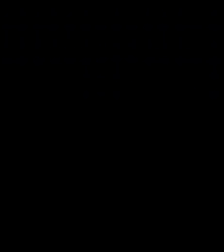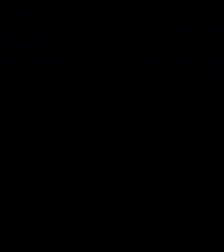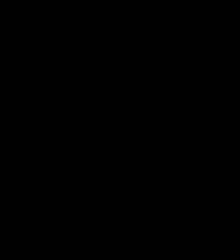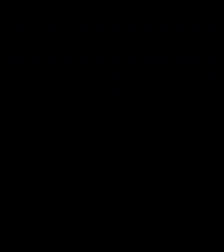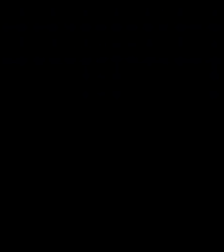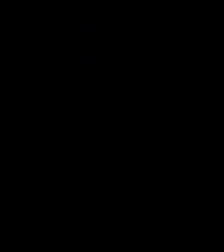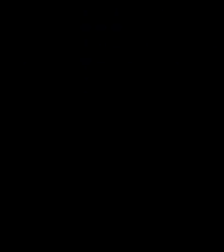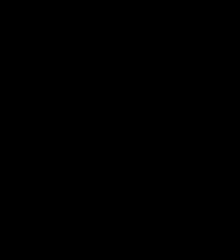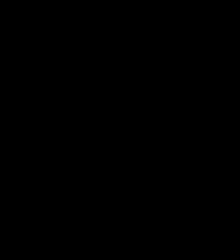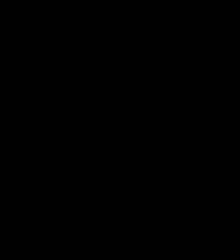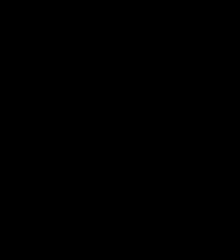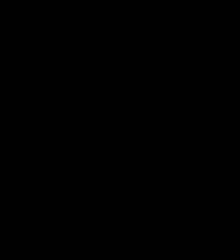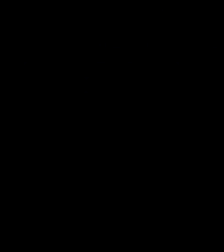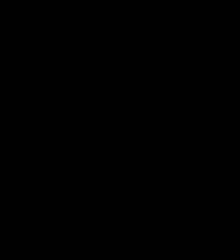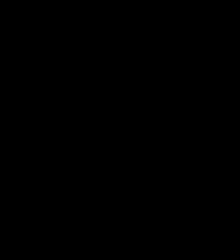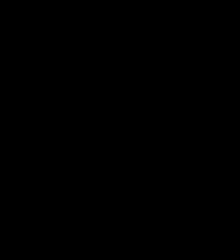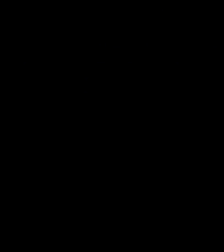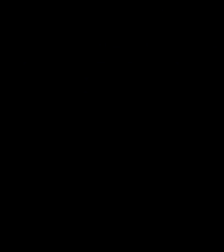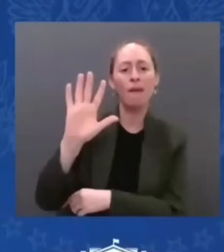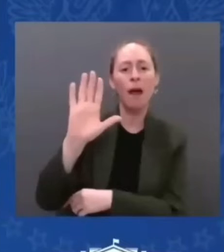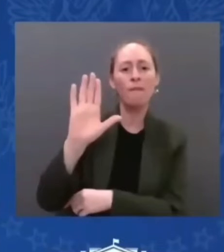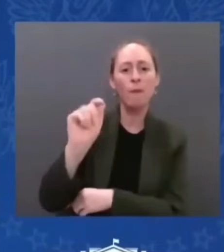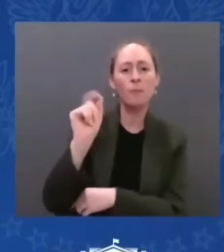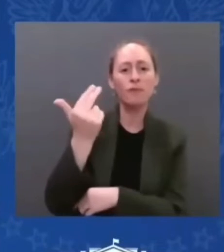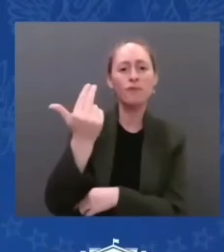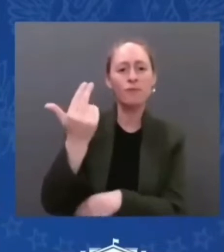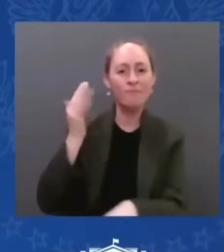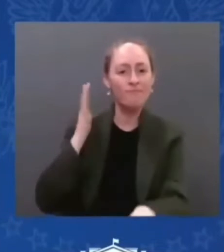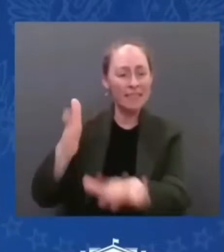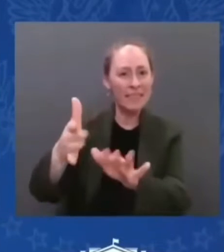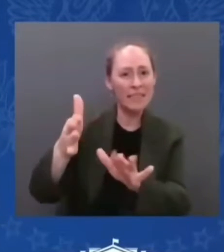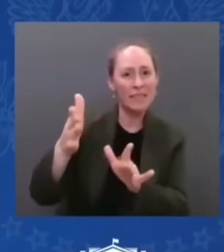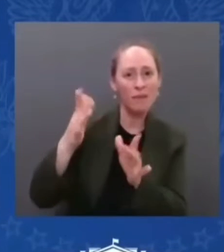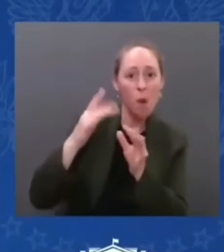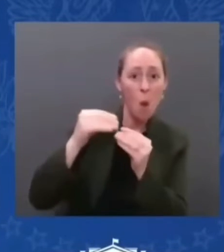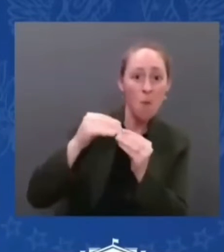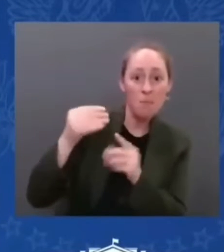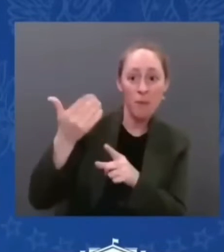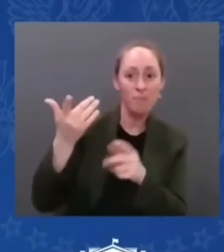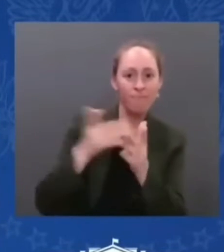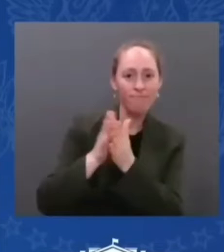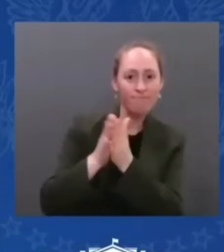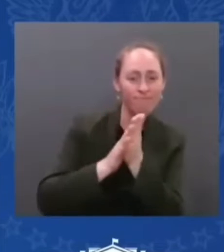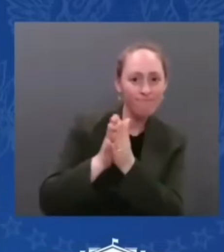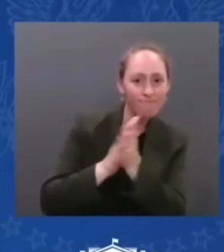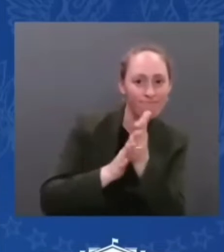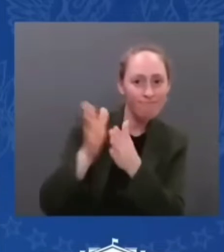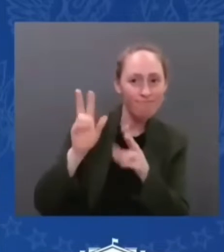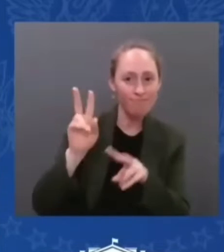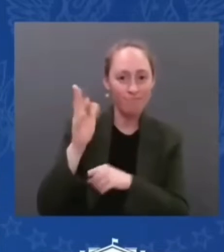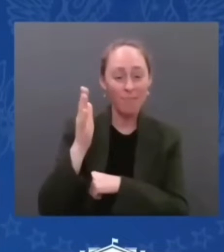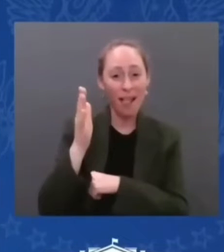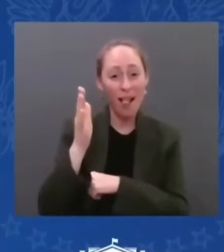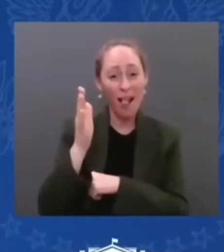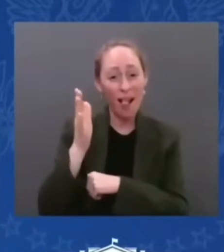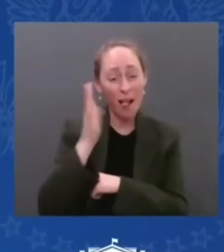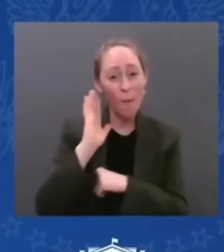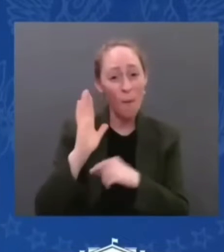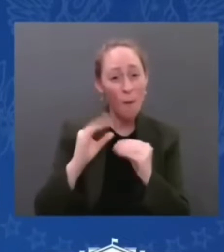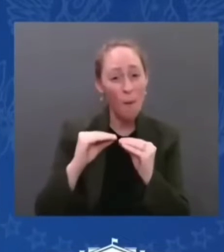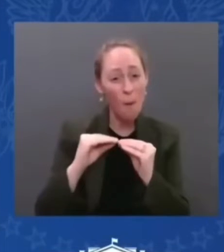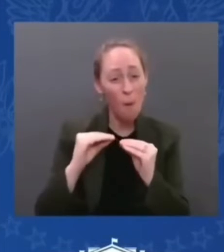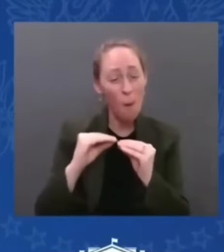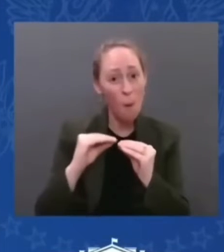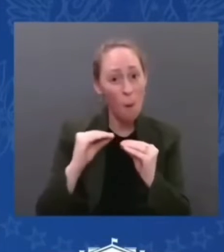cluster acts as a gravitational lens, magnifying much more distant galaxies behind it. Webb's NIRCOM